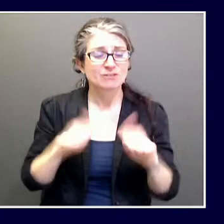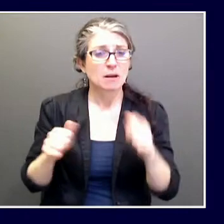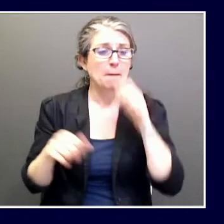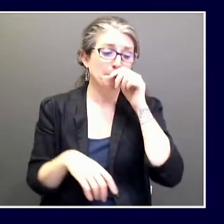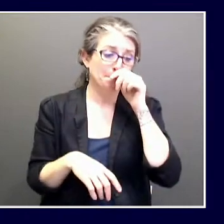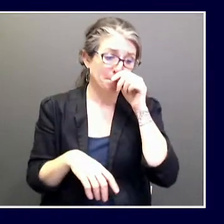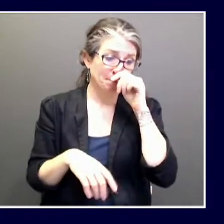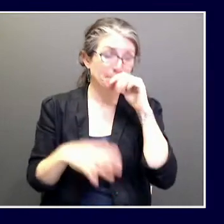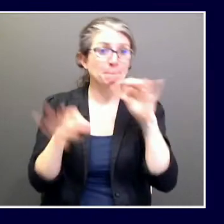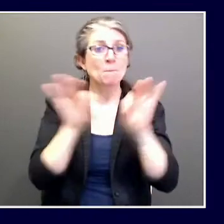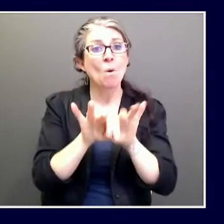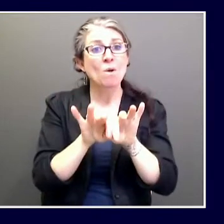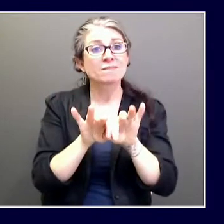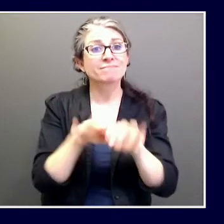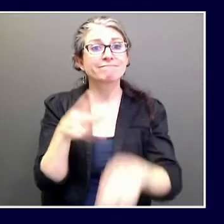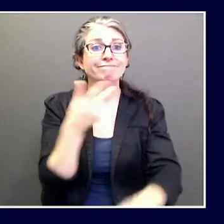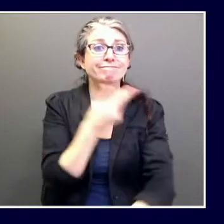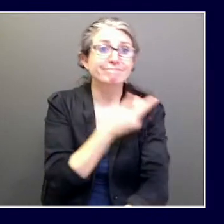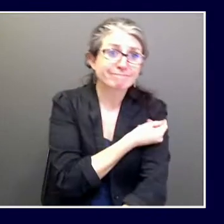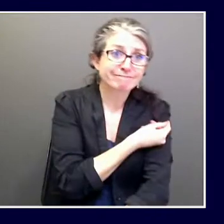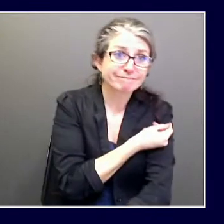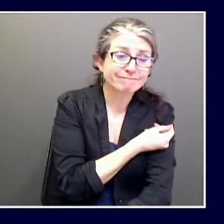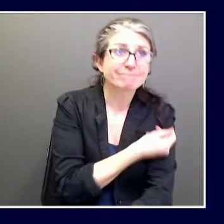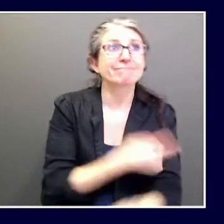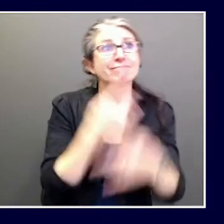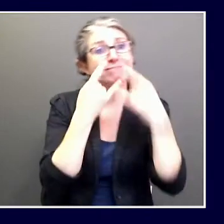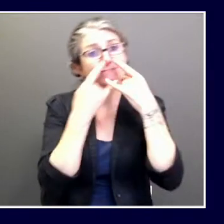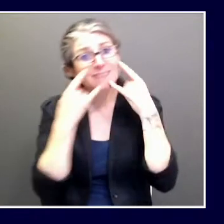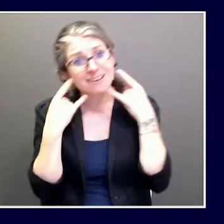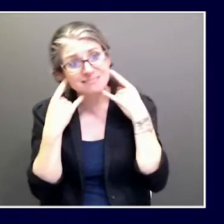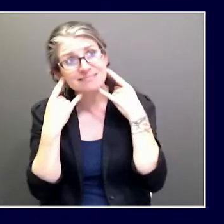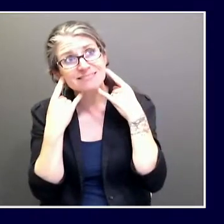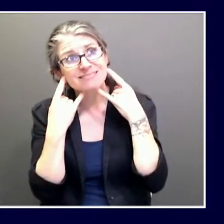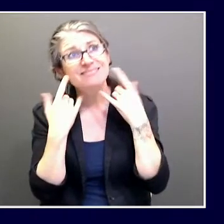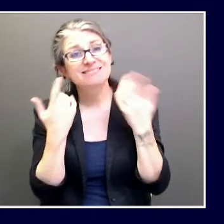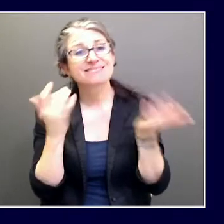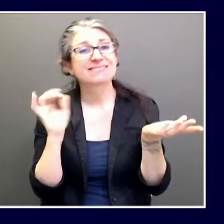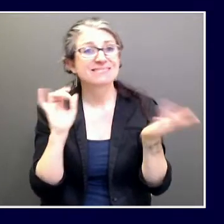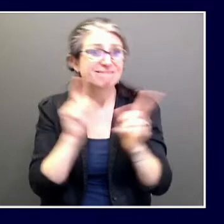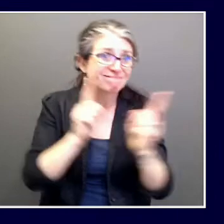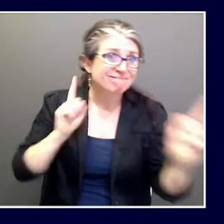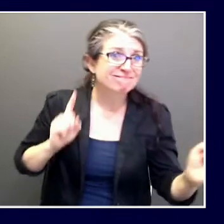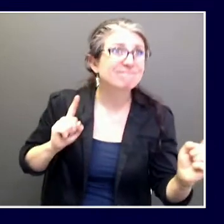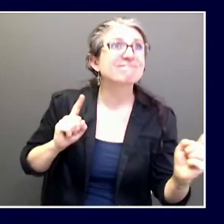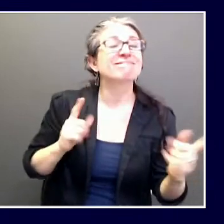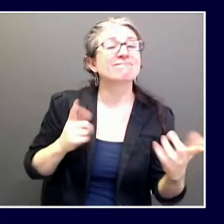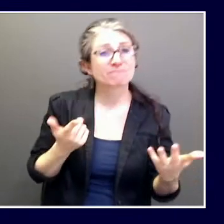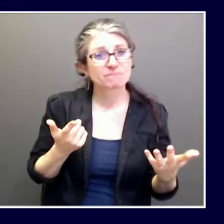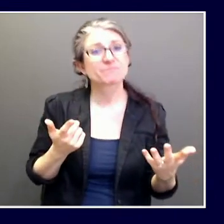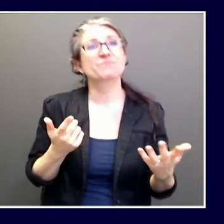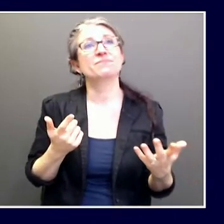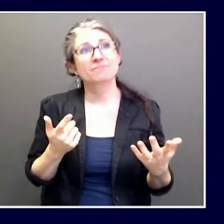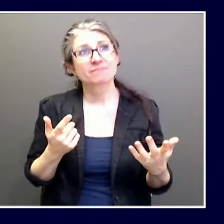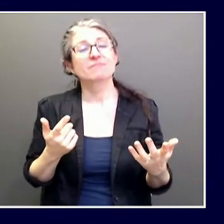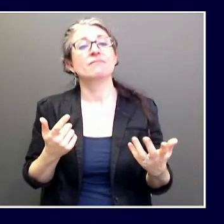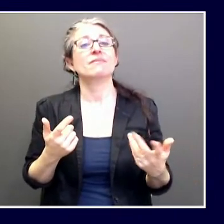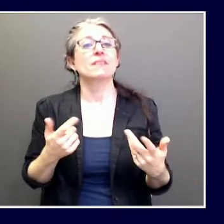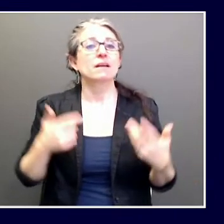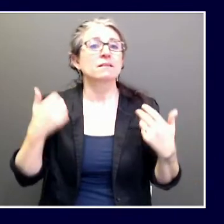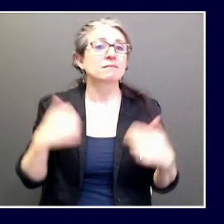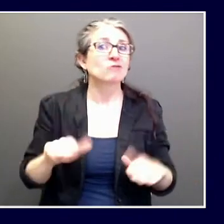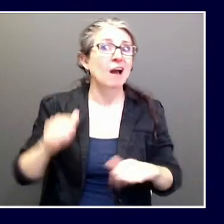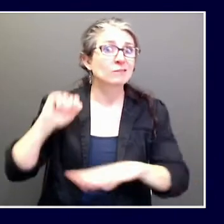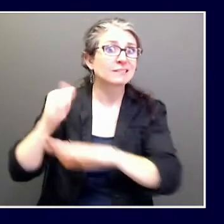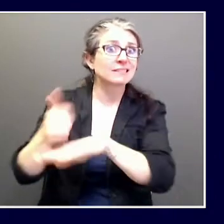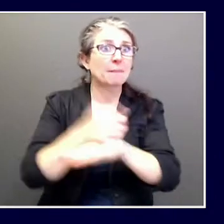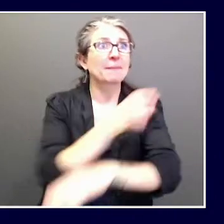to see clinics that are continuing at hospitals in rural parts of the state be well subscribed. So part of it is just